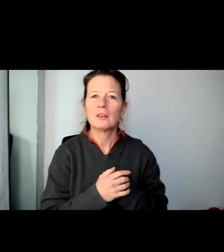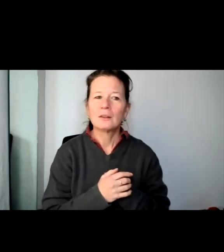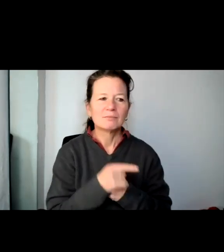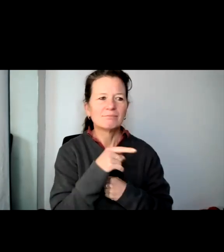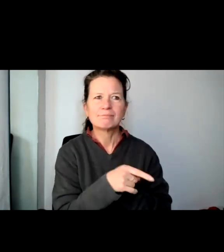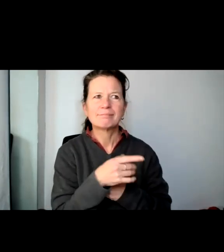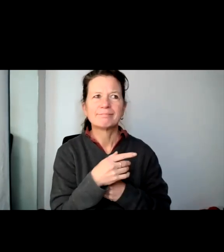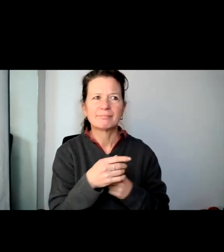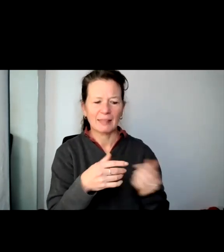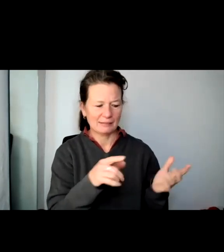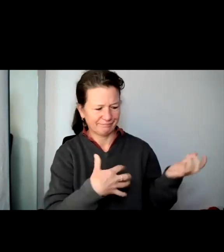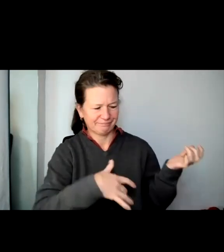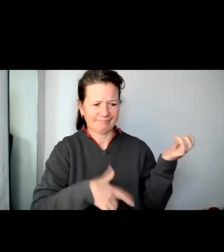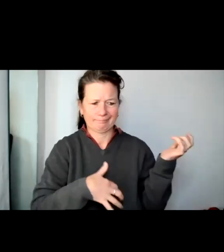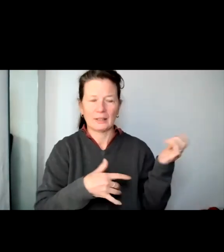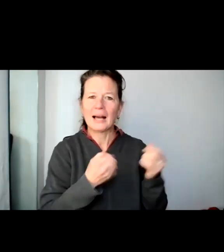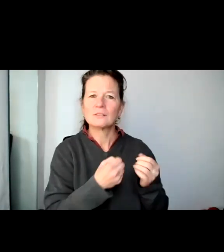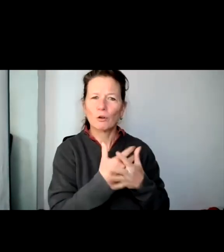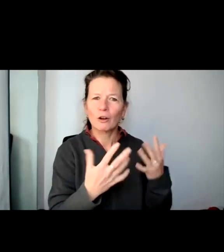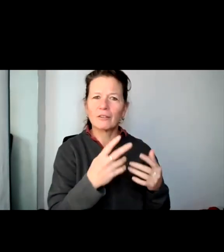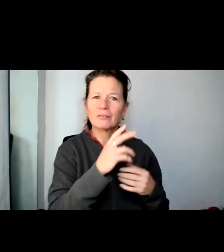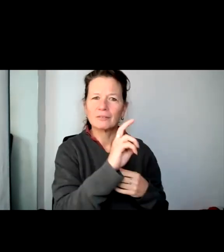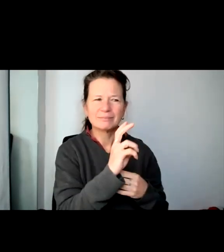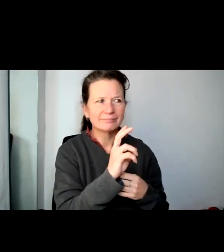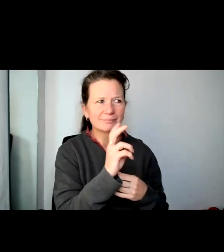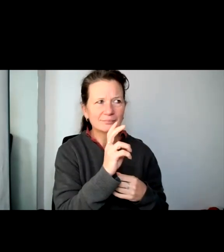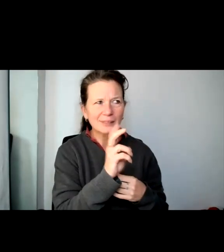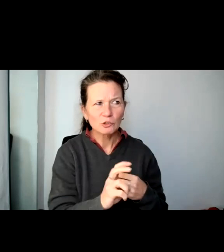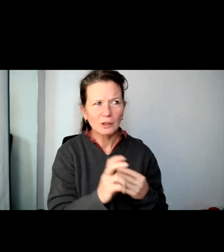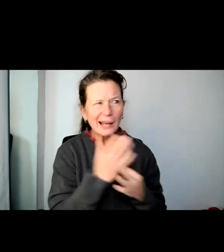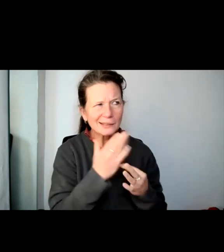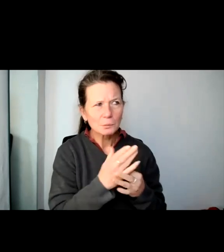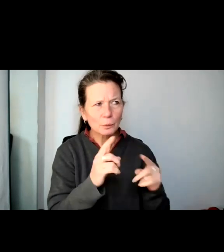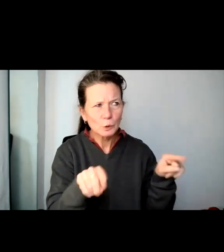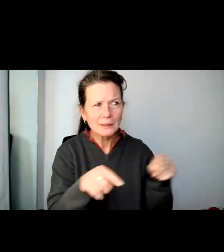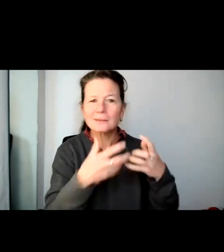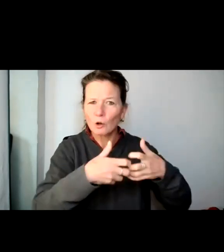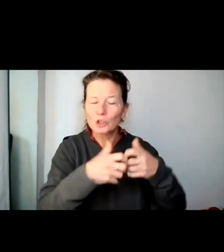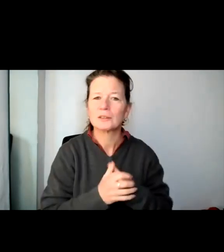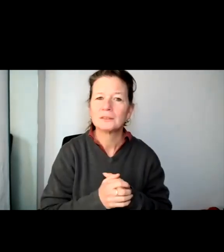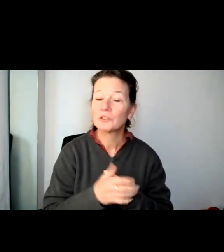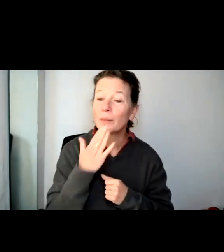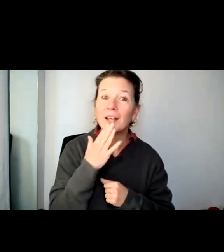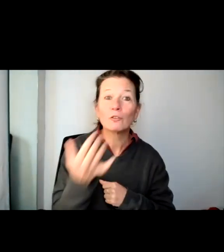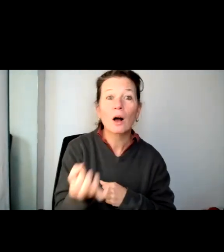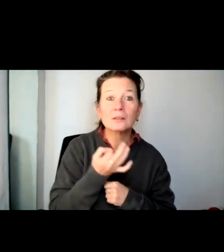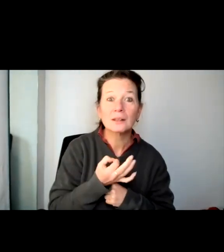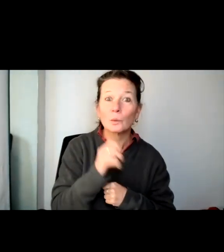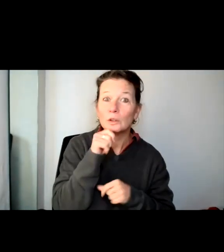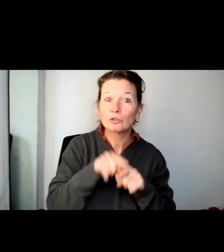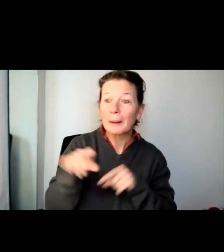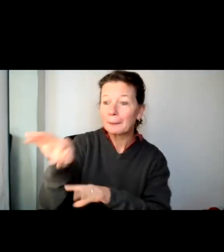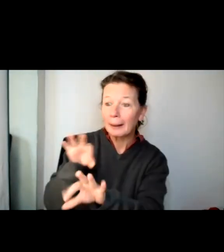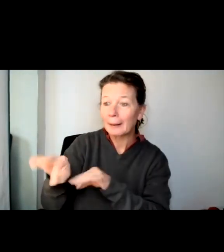a lot of electronic accessible music technology, is what I'm trying to say. So thank you for that question. We'll try and pick up the others as we go